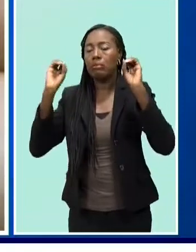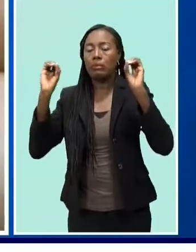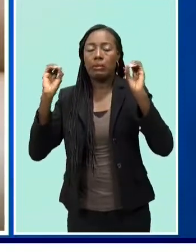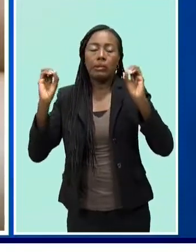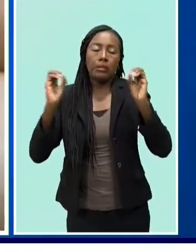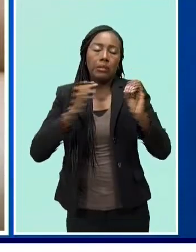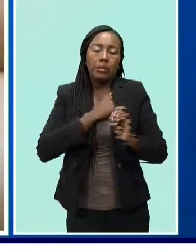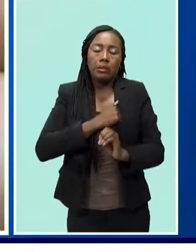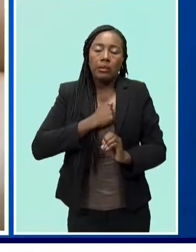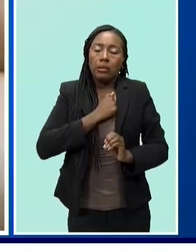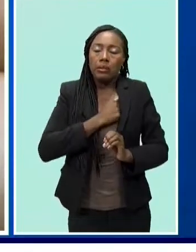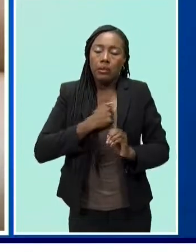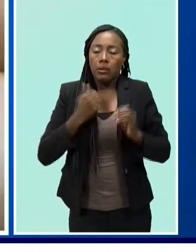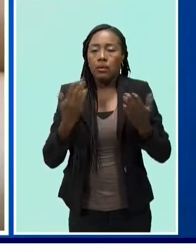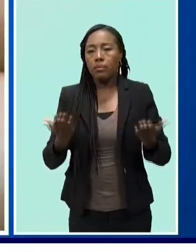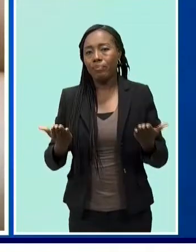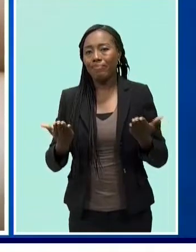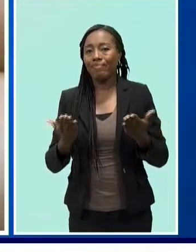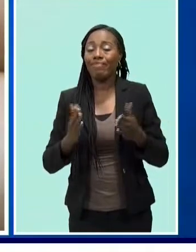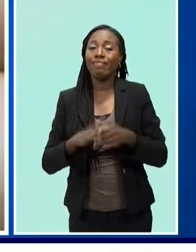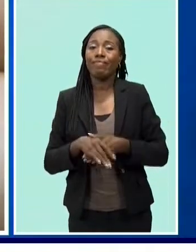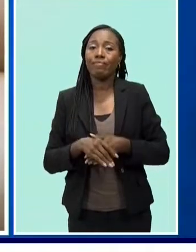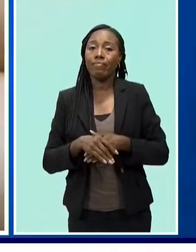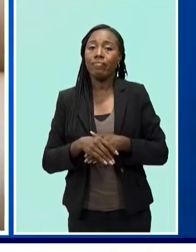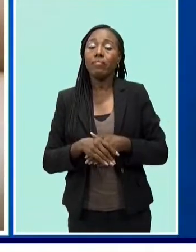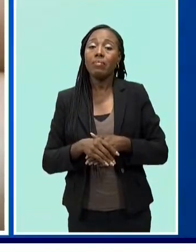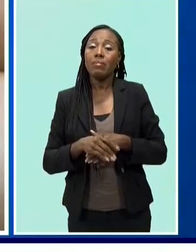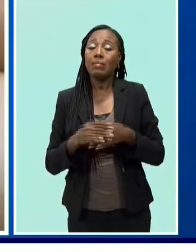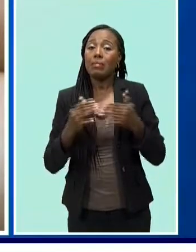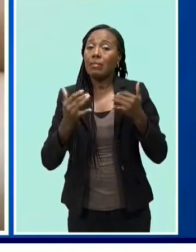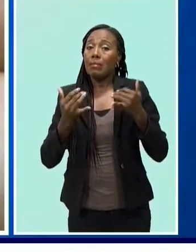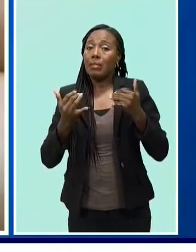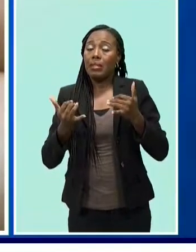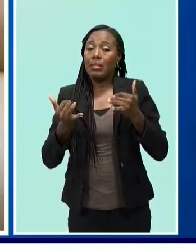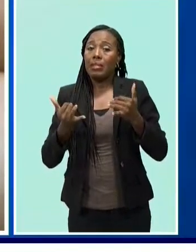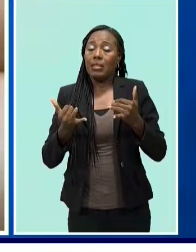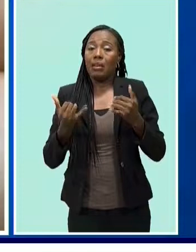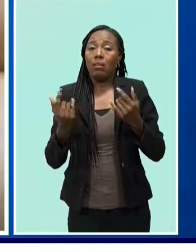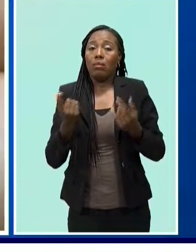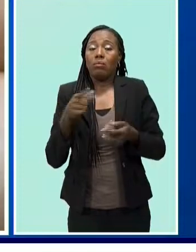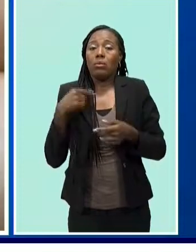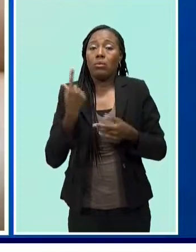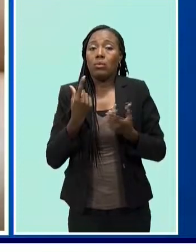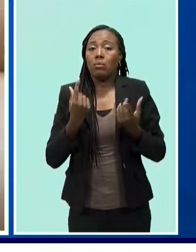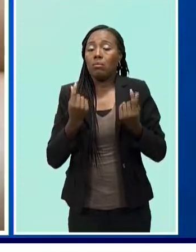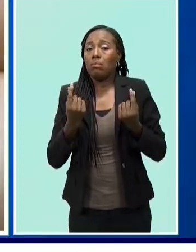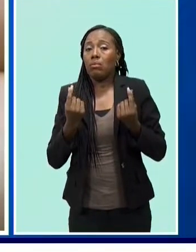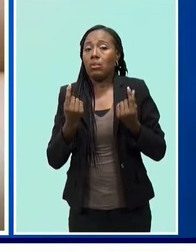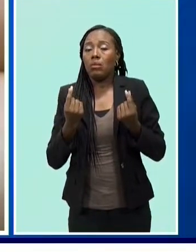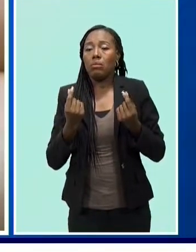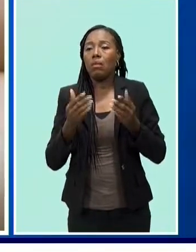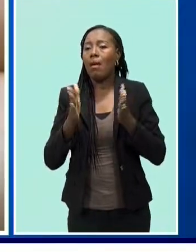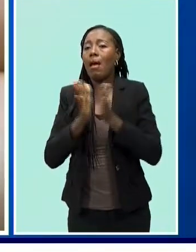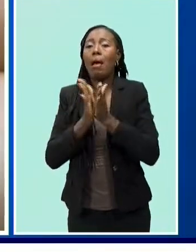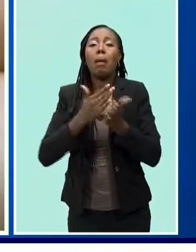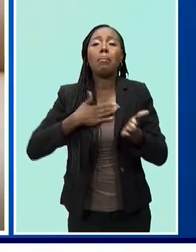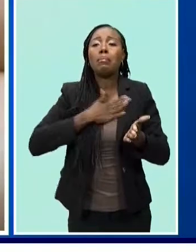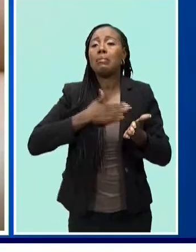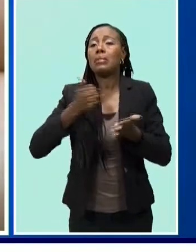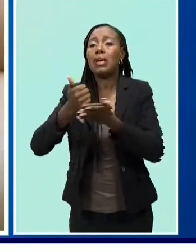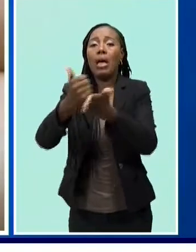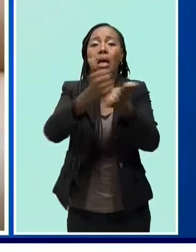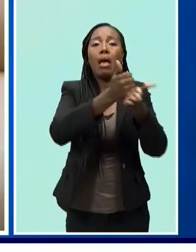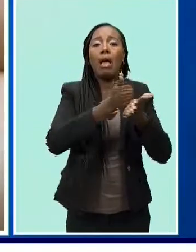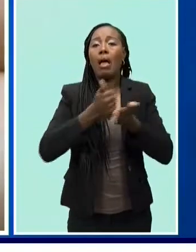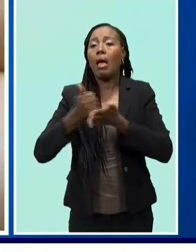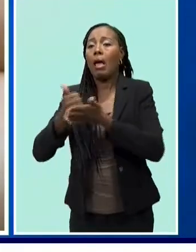unfortunately. With that, we rendered or asked for some assistance from the